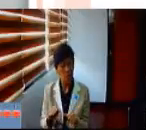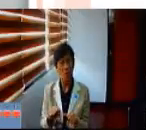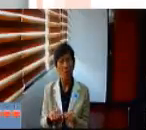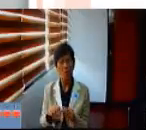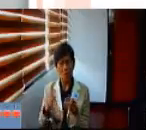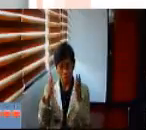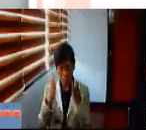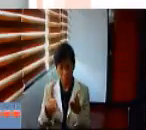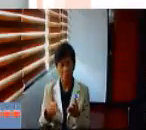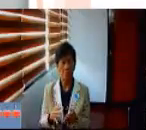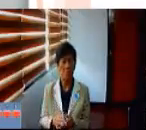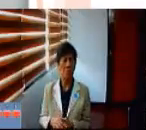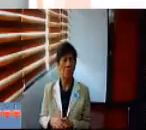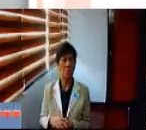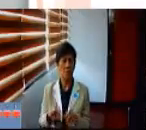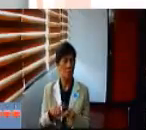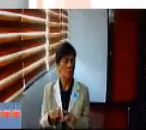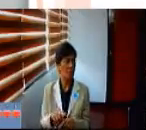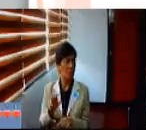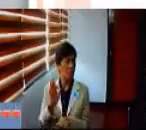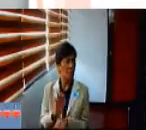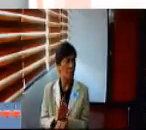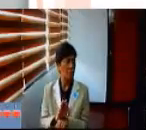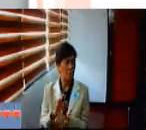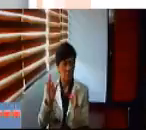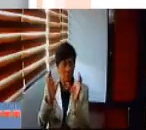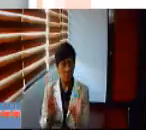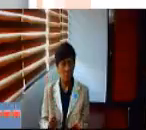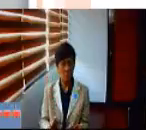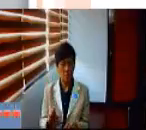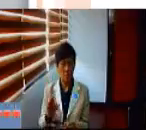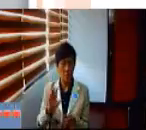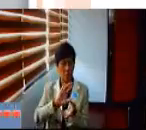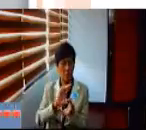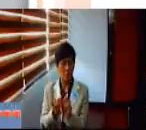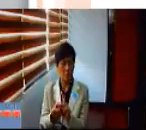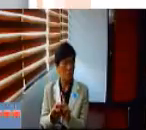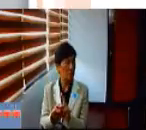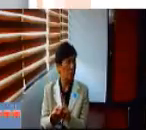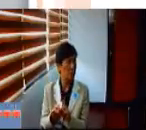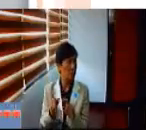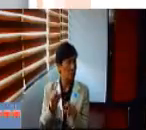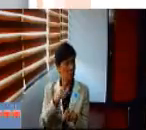meantime as a function of climate change. Because for me,